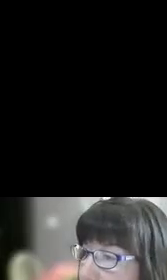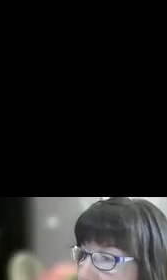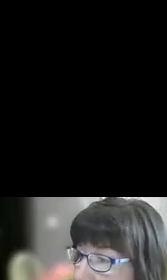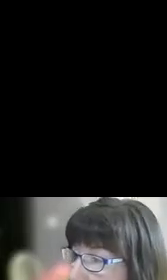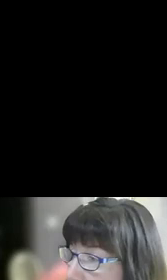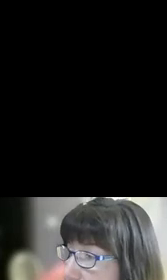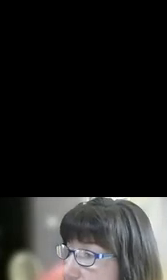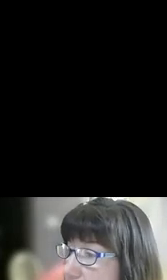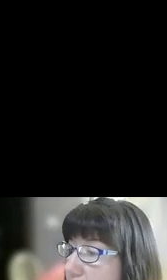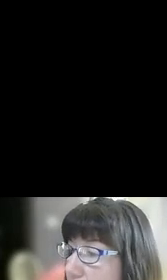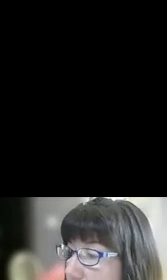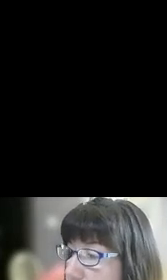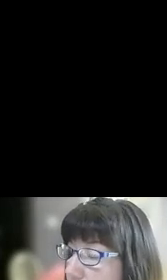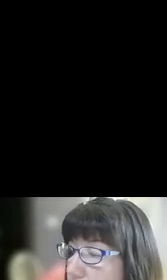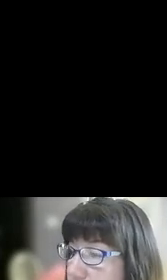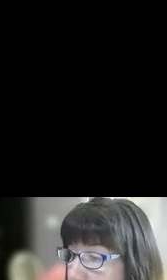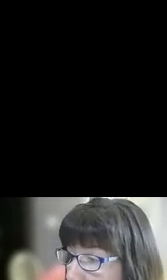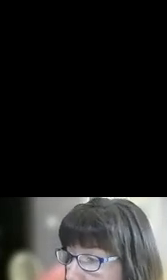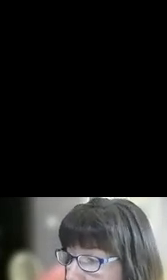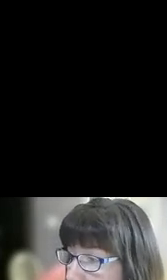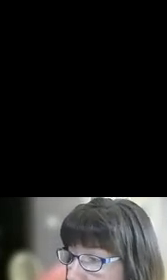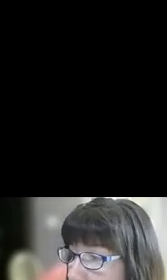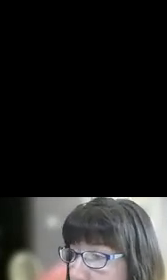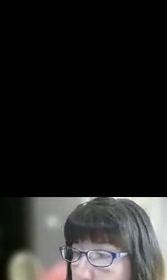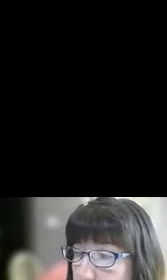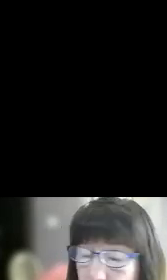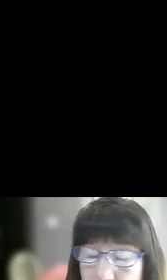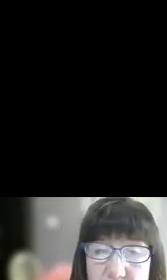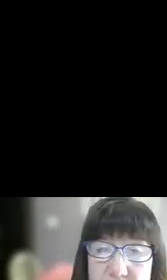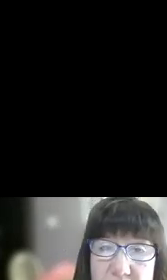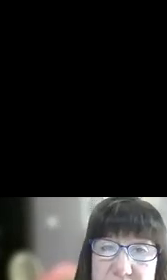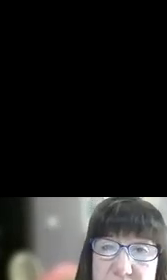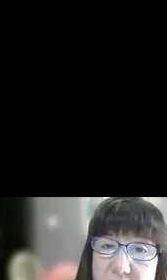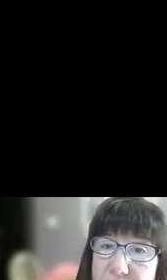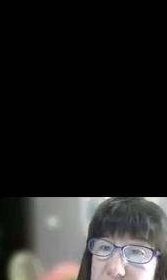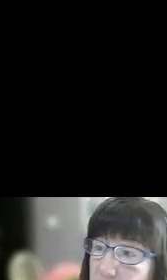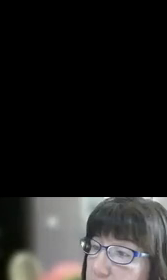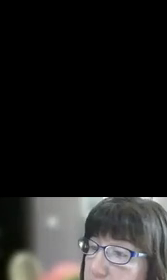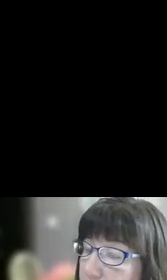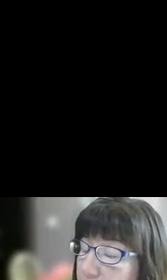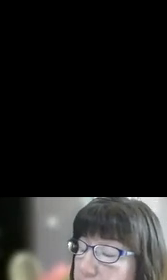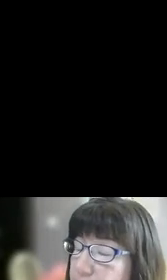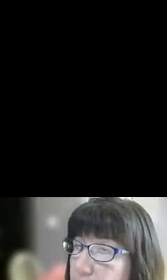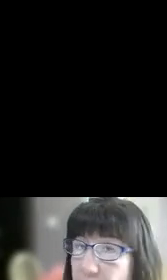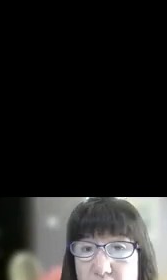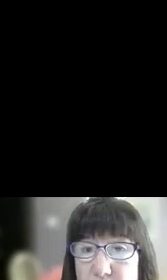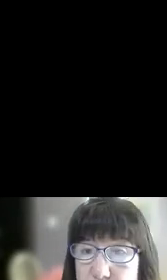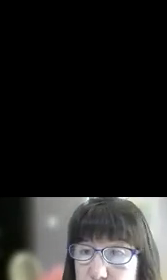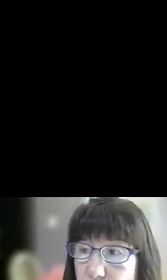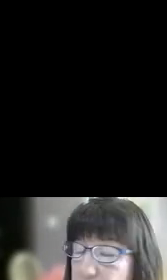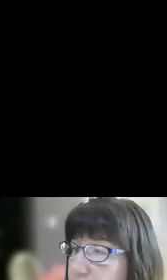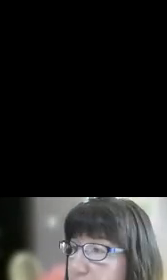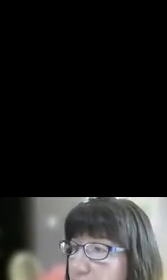Excellent. Thanks, Greg. We did get a question here as well that asked from an